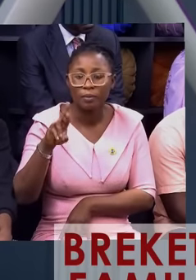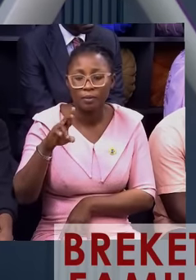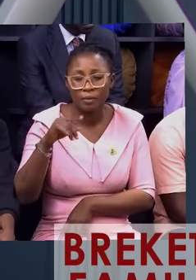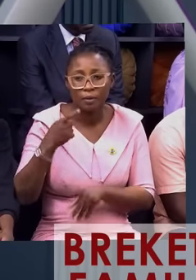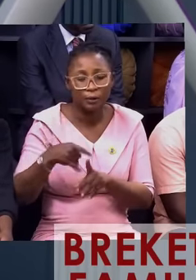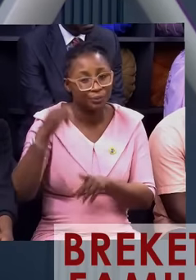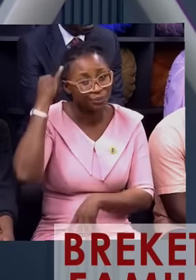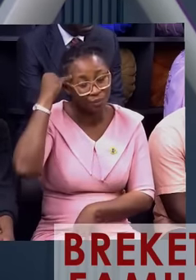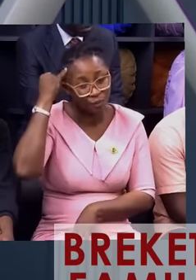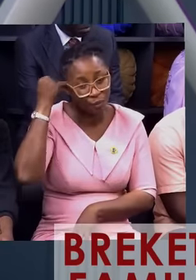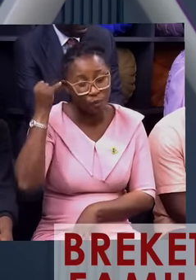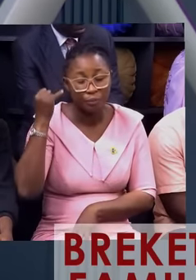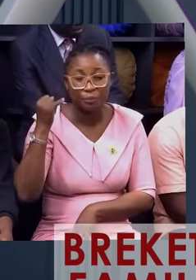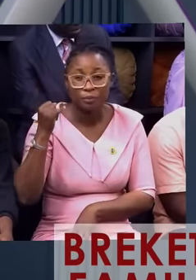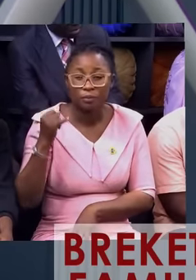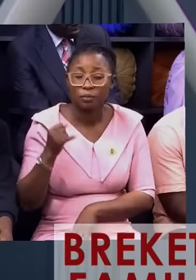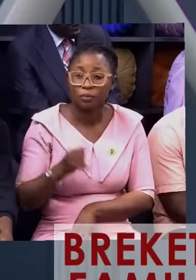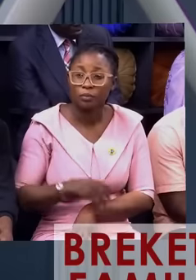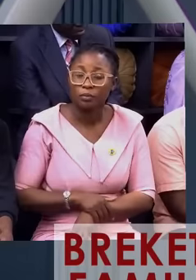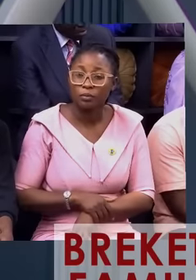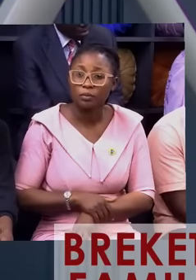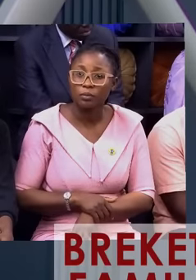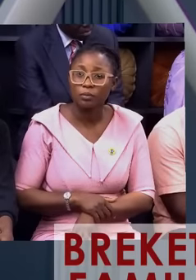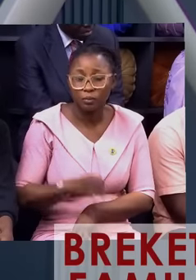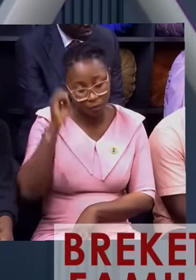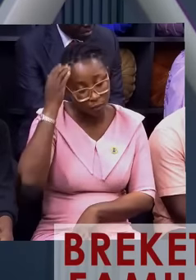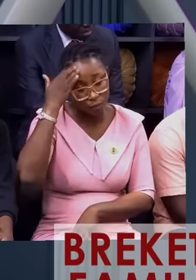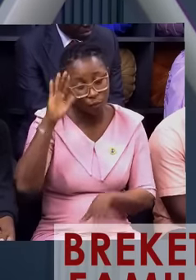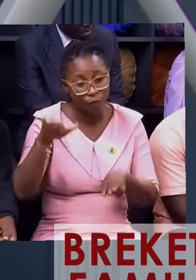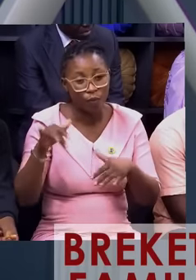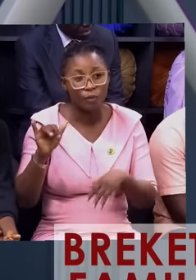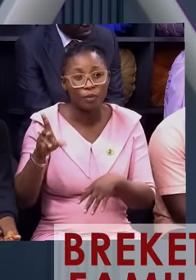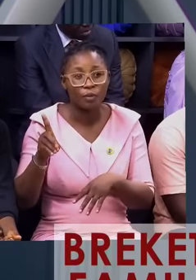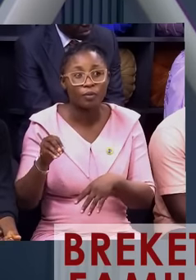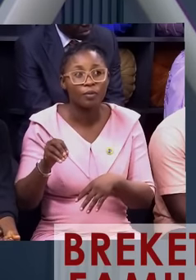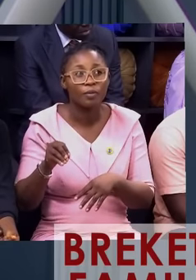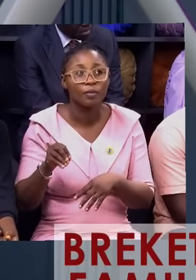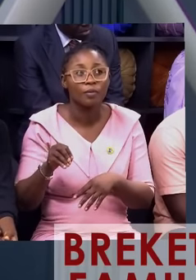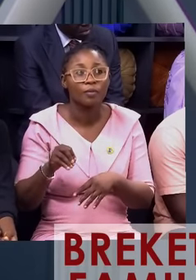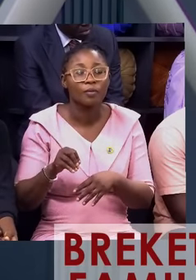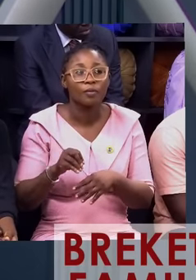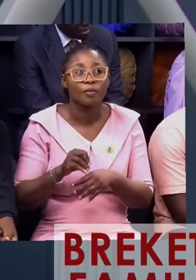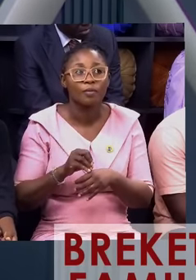Japan vac fora before you go take